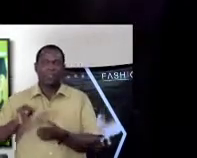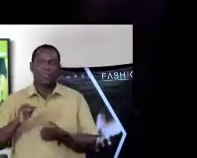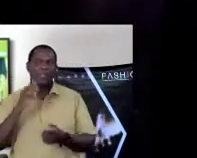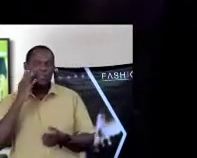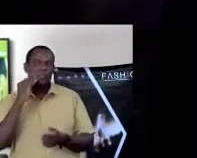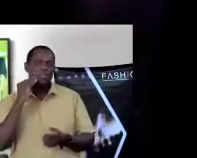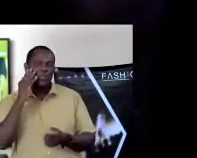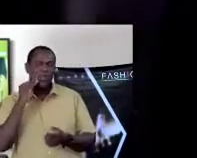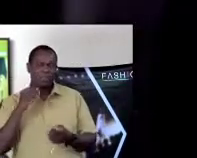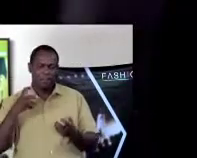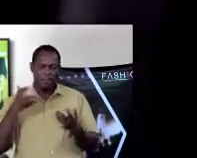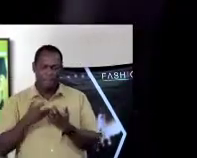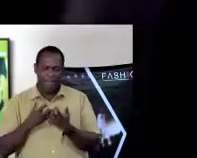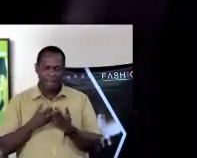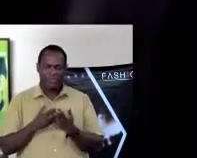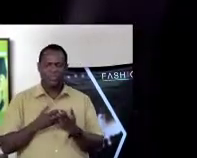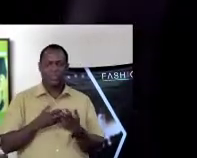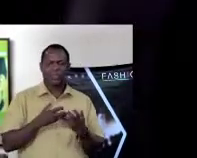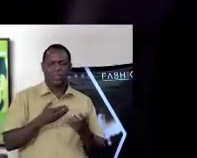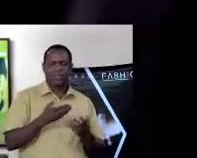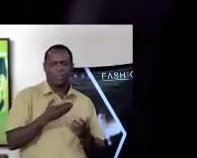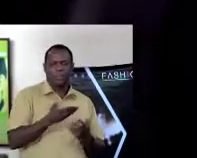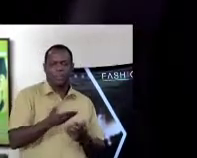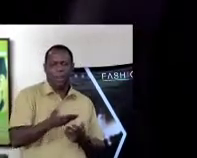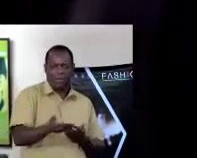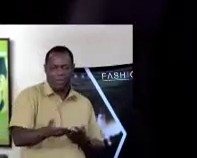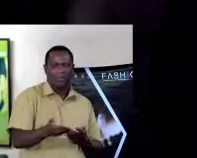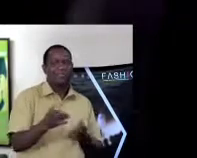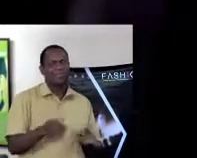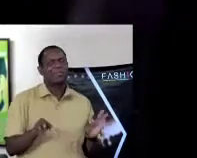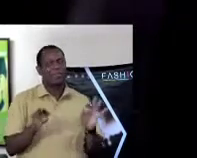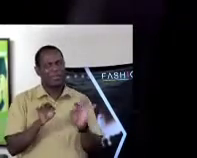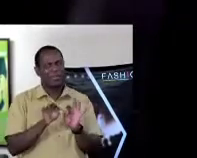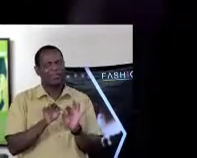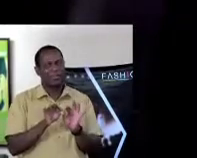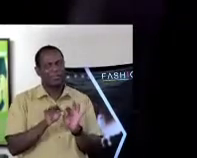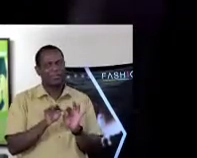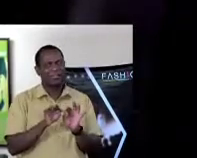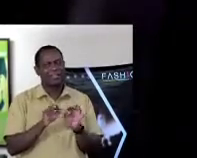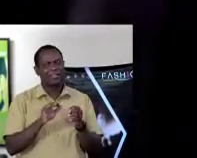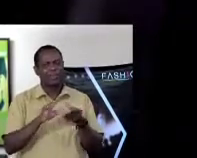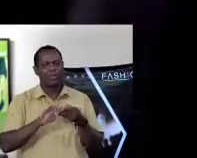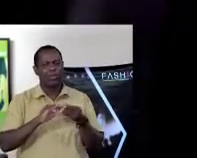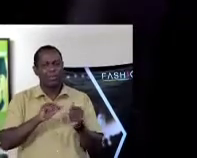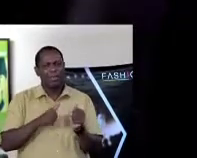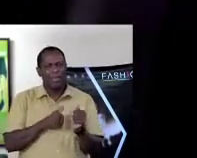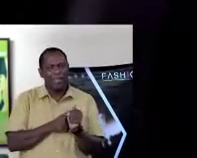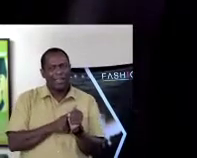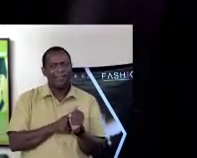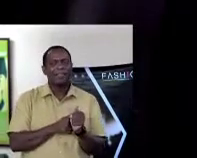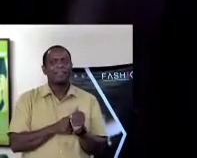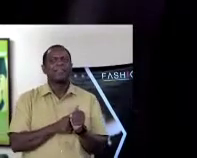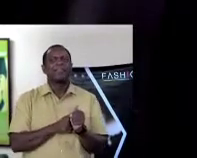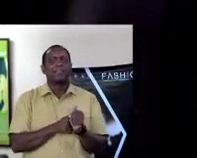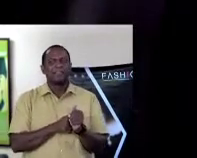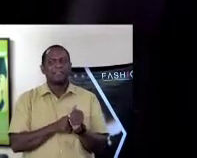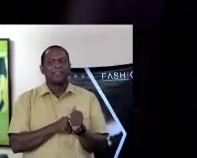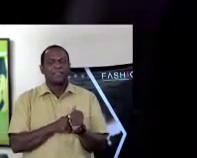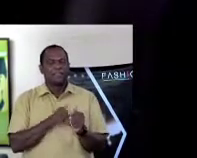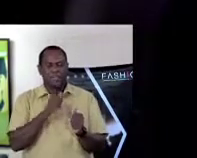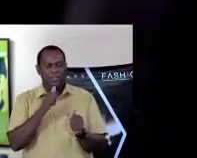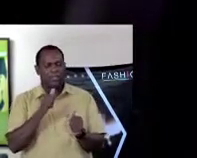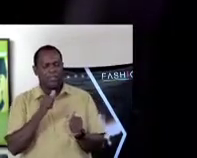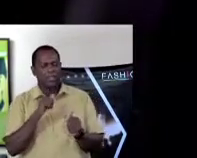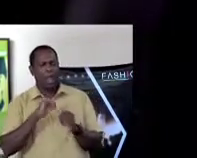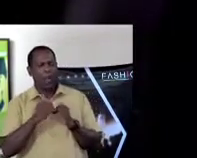of the product matters, not just the fit and not just the look, you know, because, and